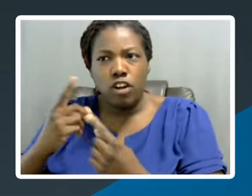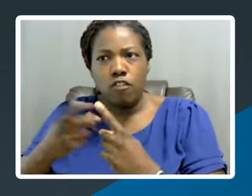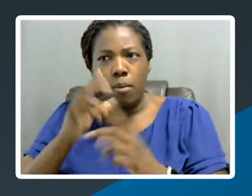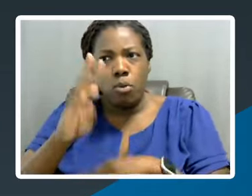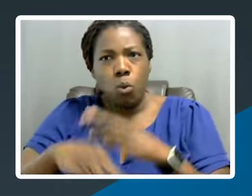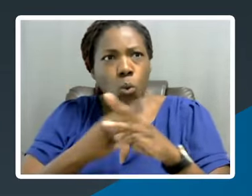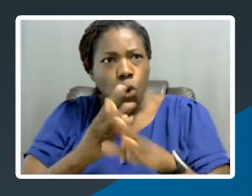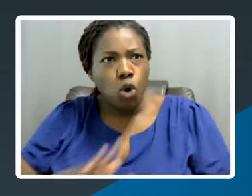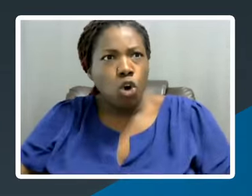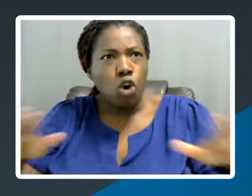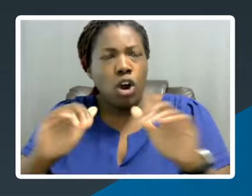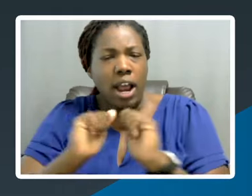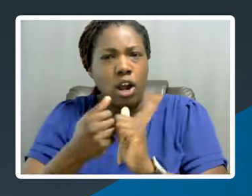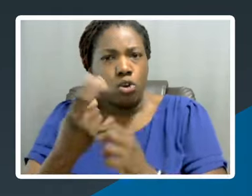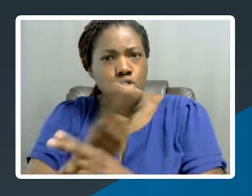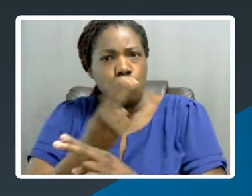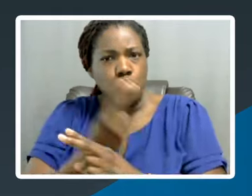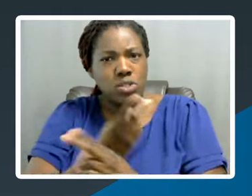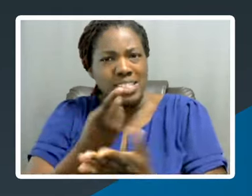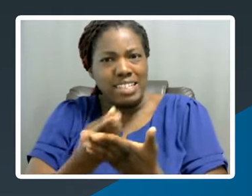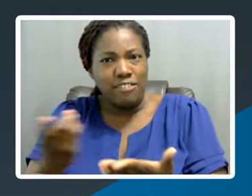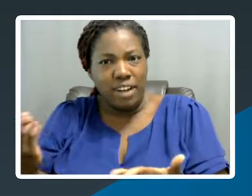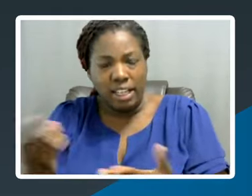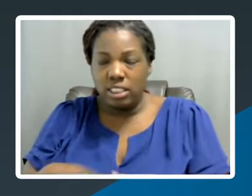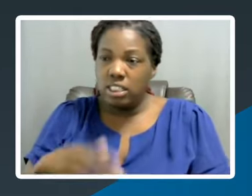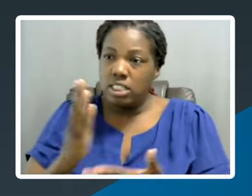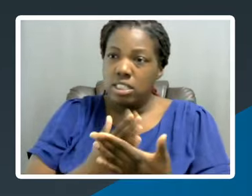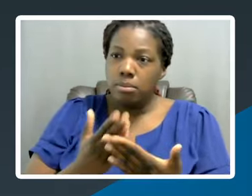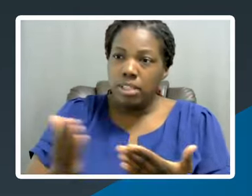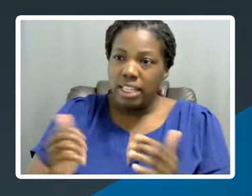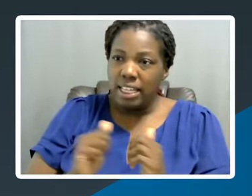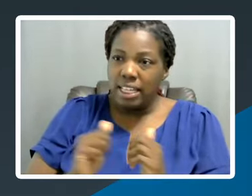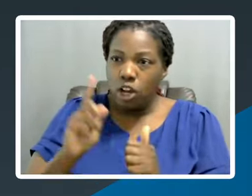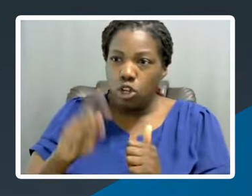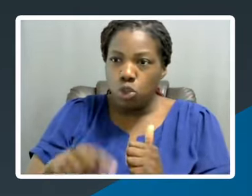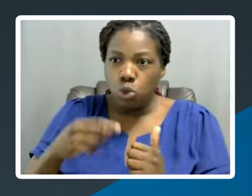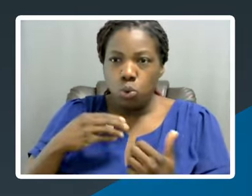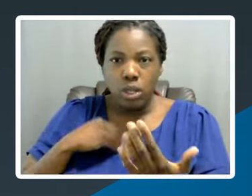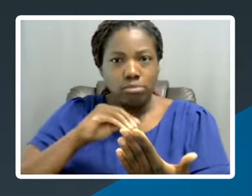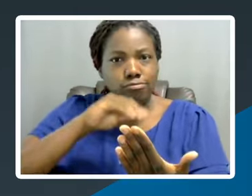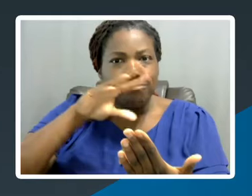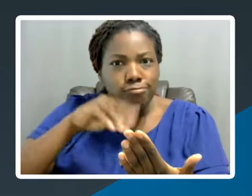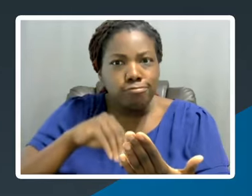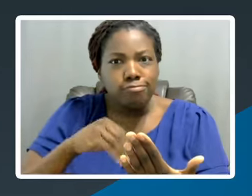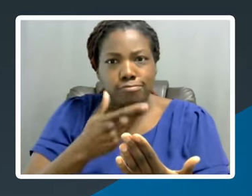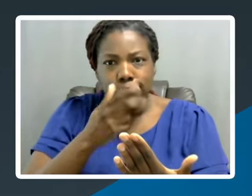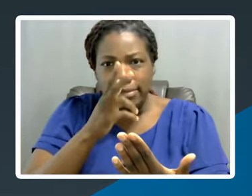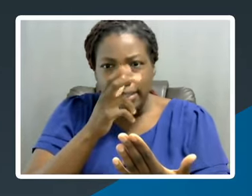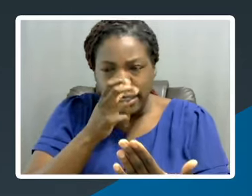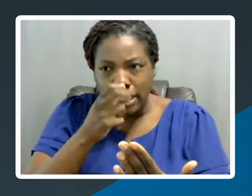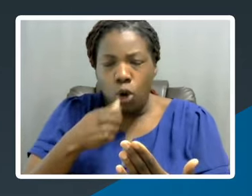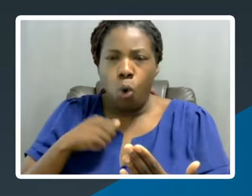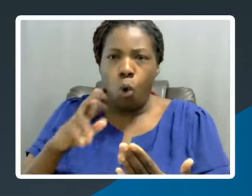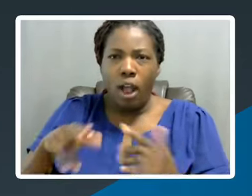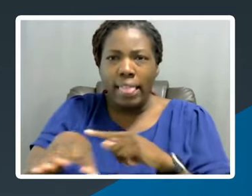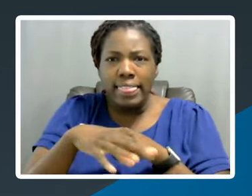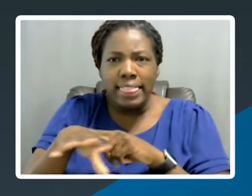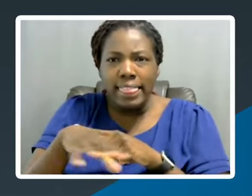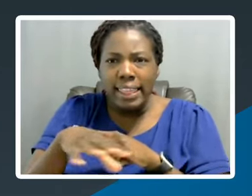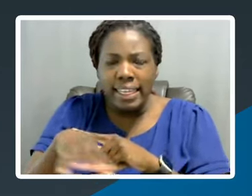using our devices. There are some that help you, scan insects. There's some where you can take any leaf and hold it up and see what the plant is. One